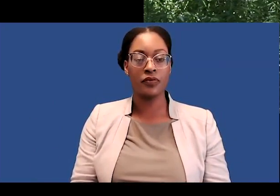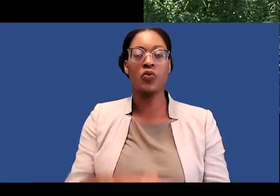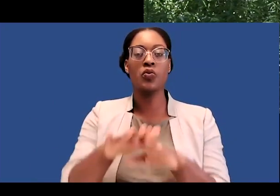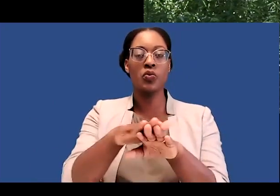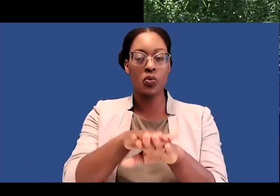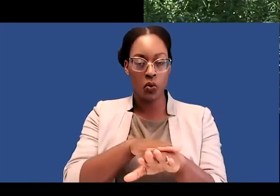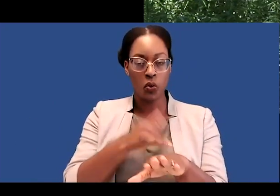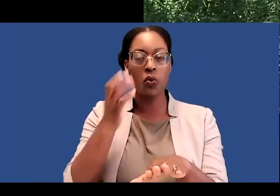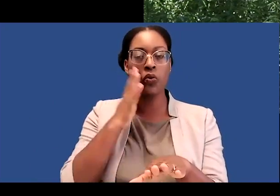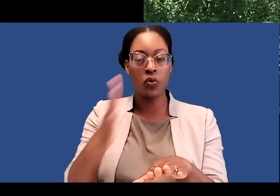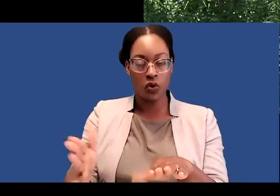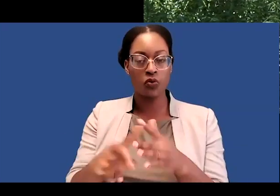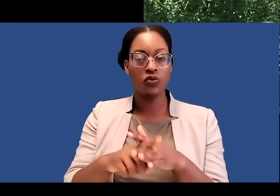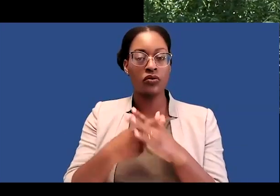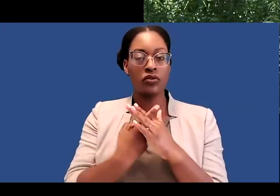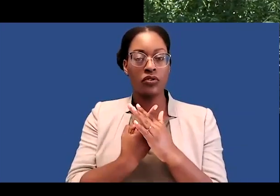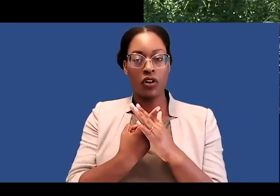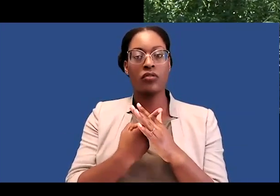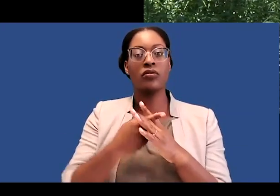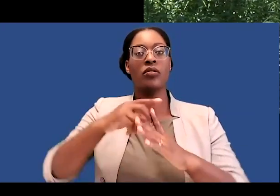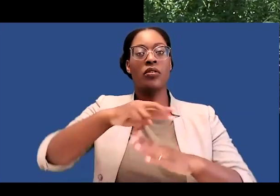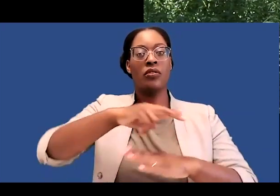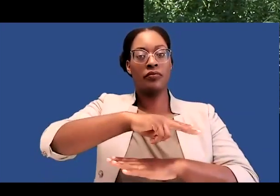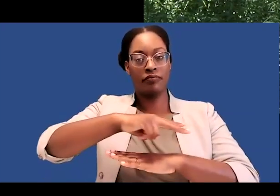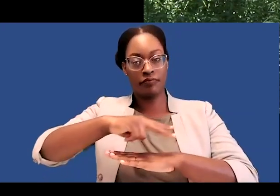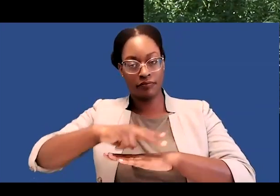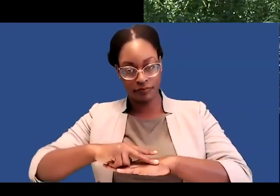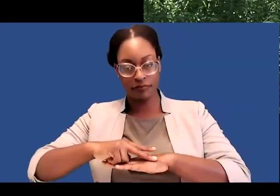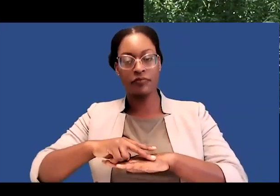Very slowly open up and lower down onto your mat.